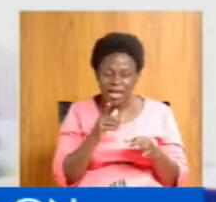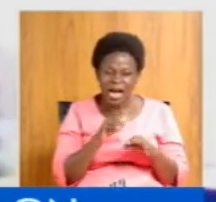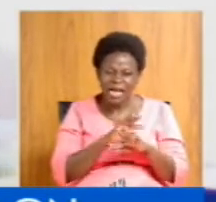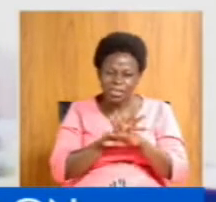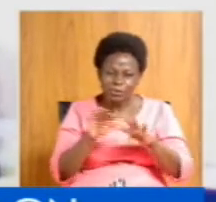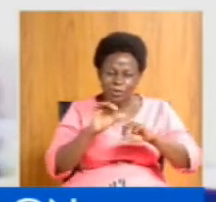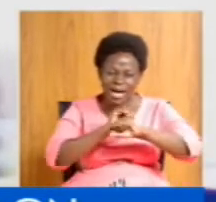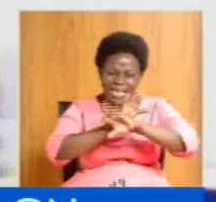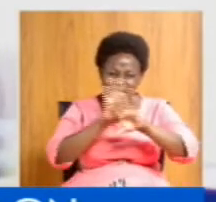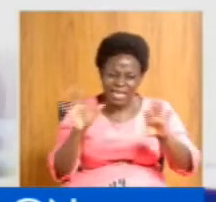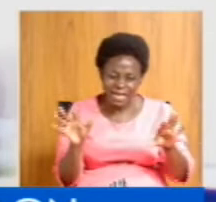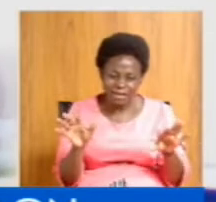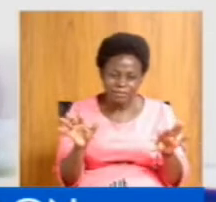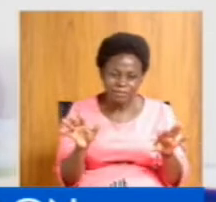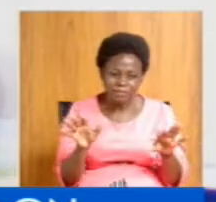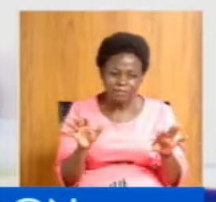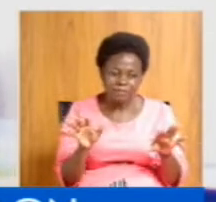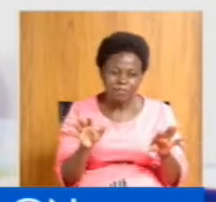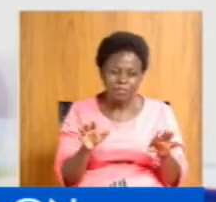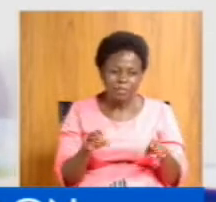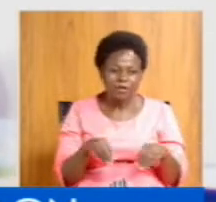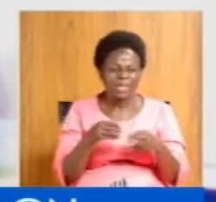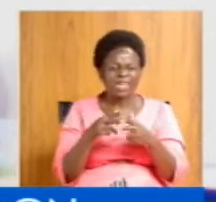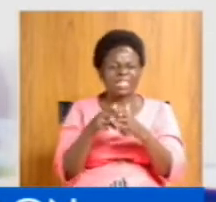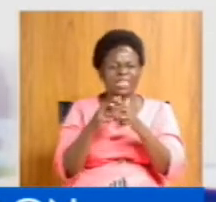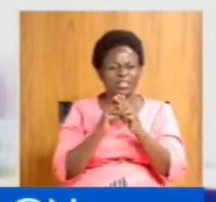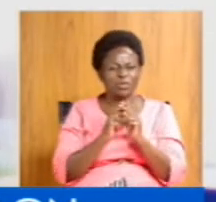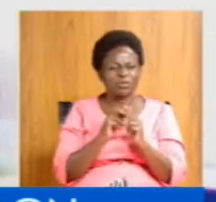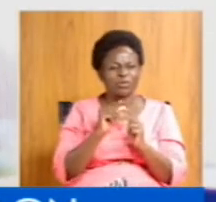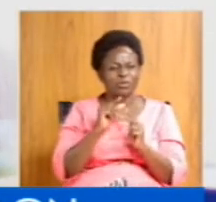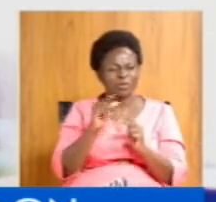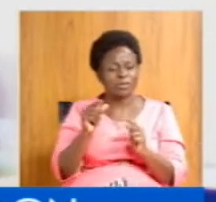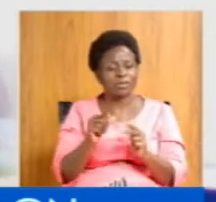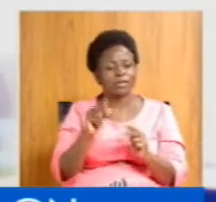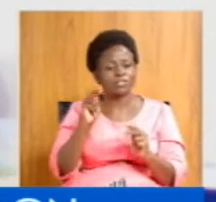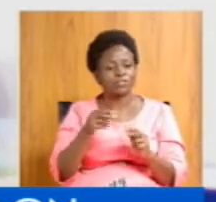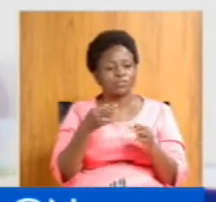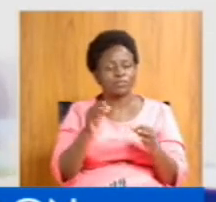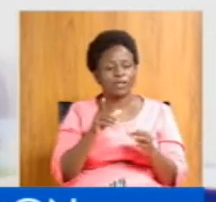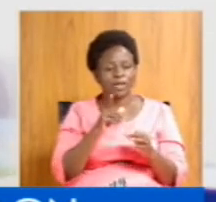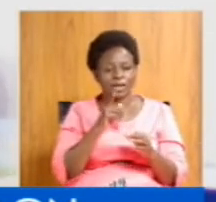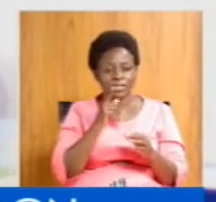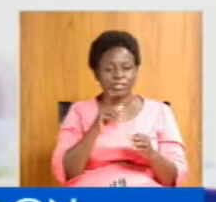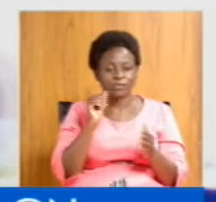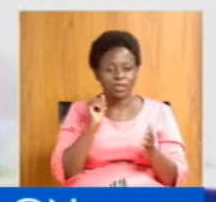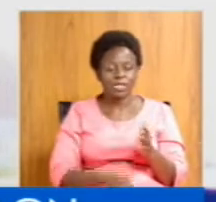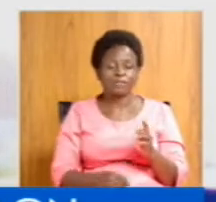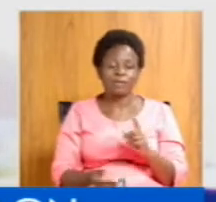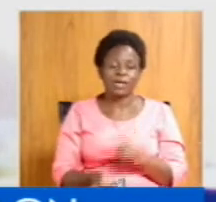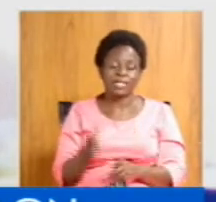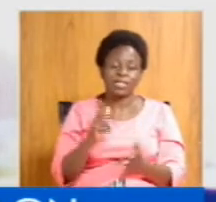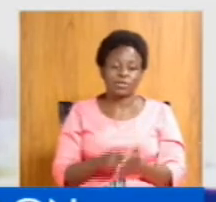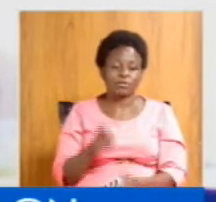pure and clear as that that we are getting loans grants there is no free lunch whatever we are getting we will pay for